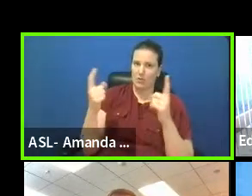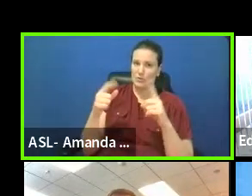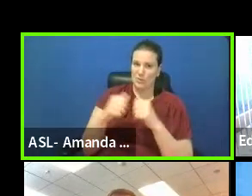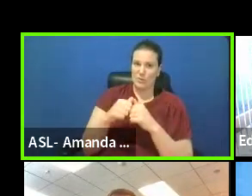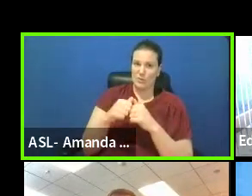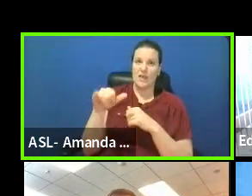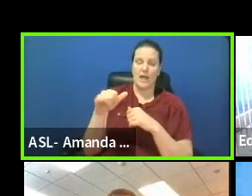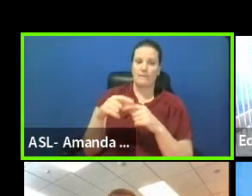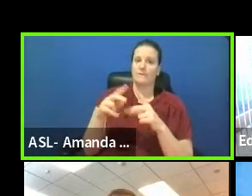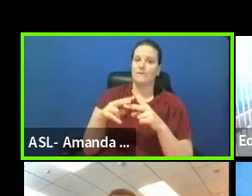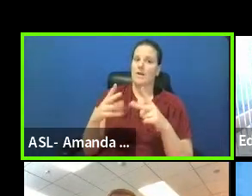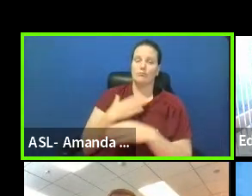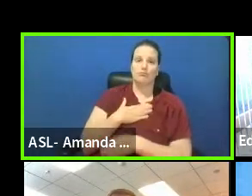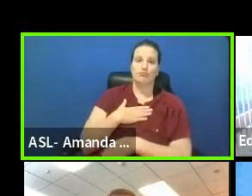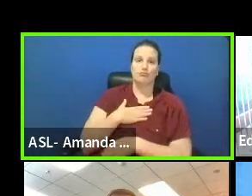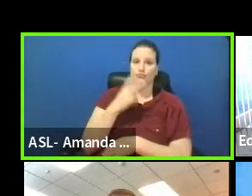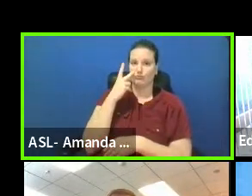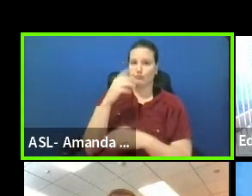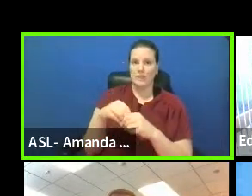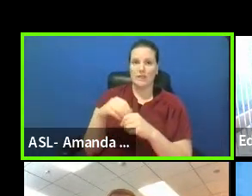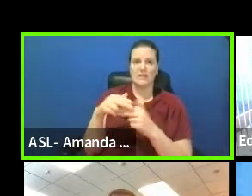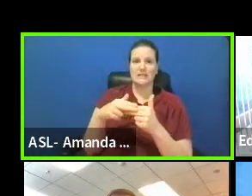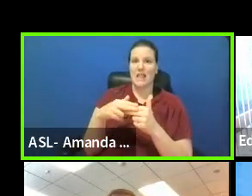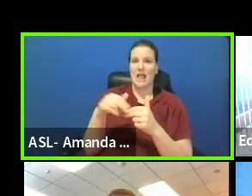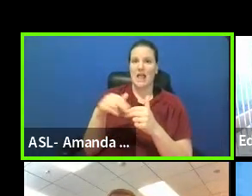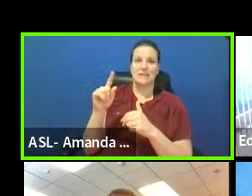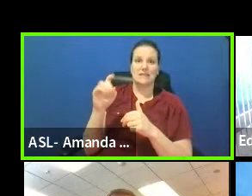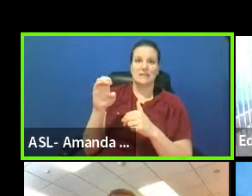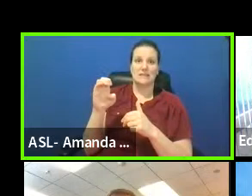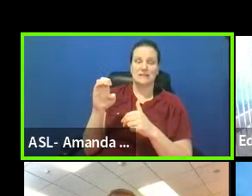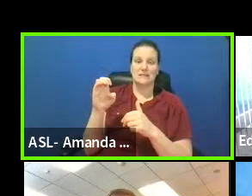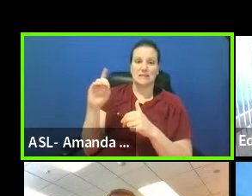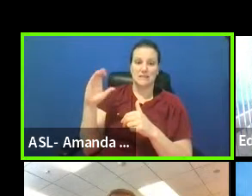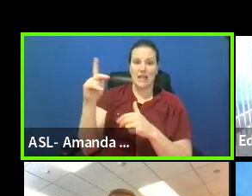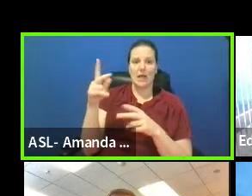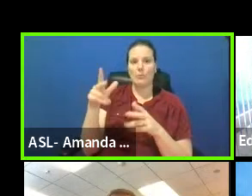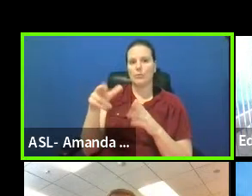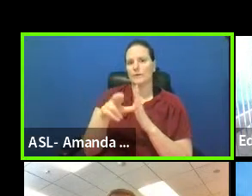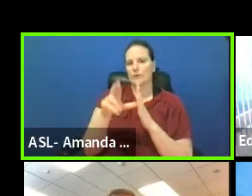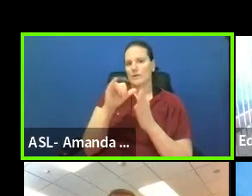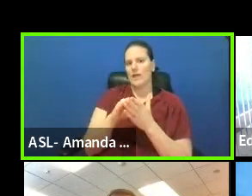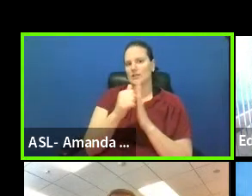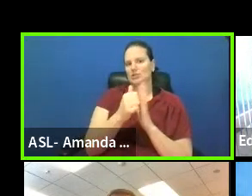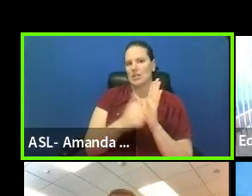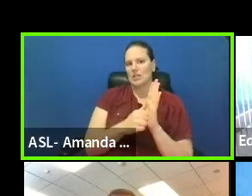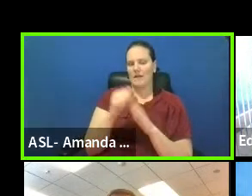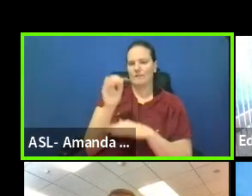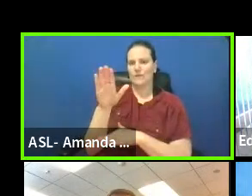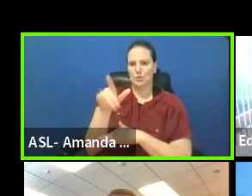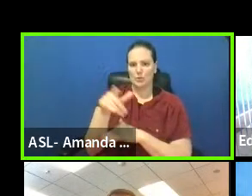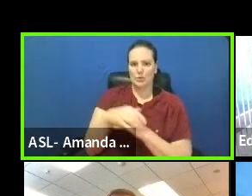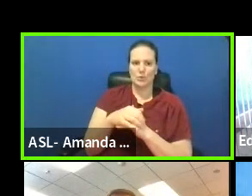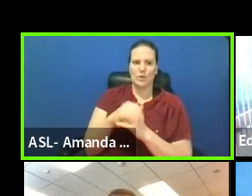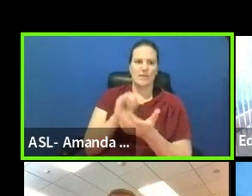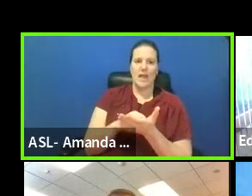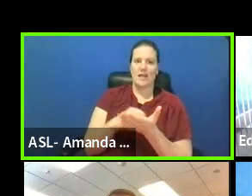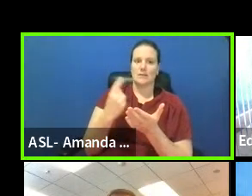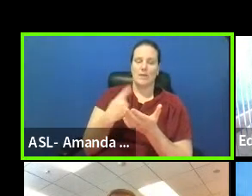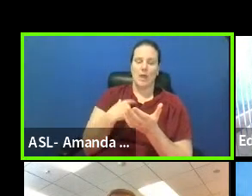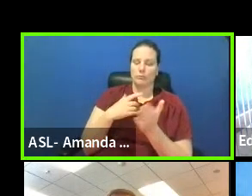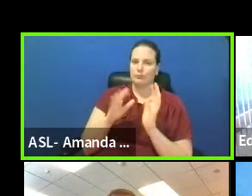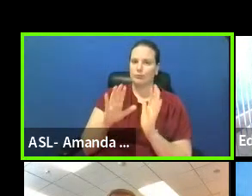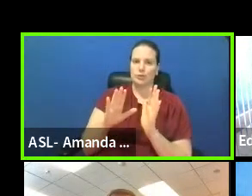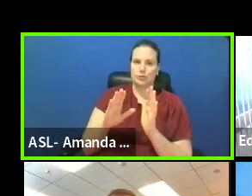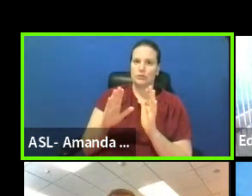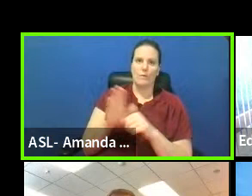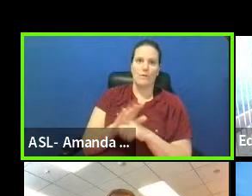this, and I was very pleased to see it in the slide deck as I was reviewing the agenda this afternoon. I think it's something I've been pushing all along,